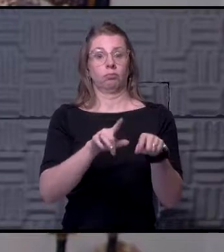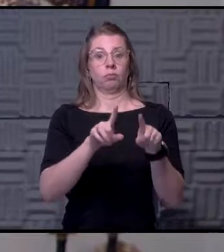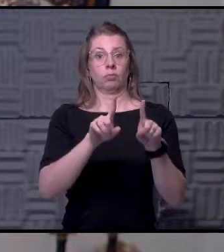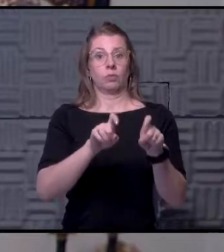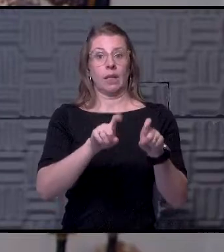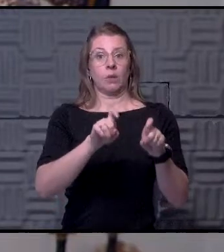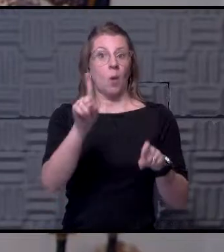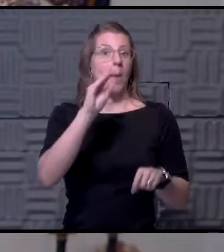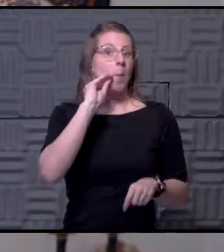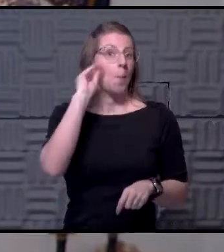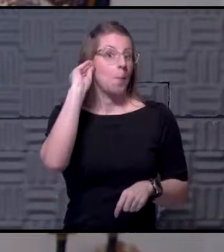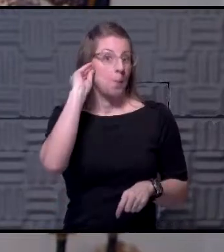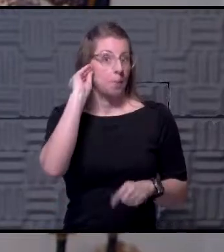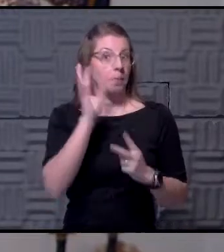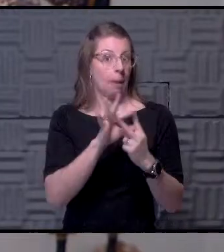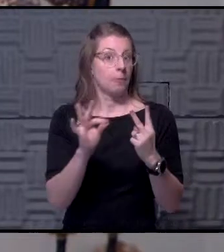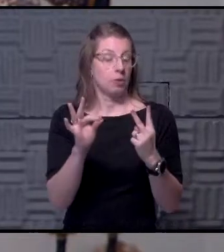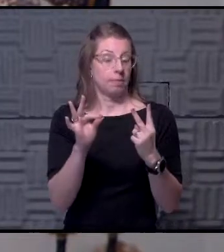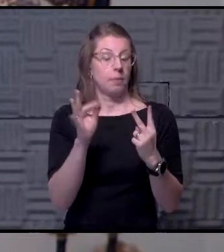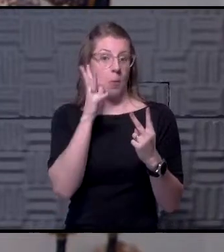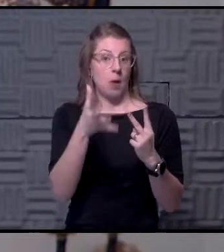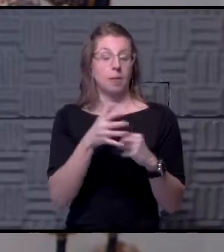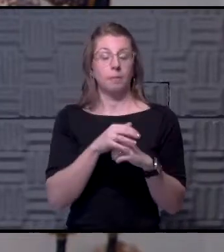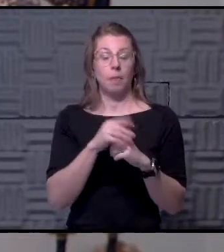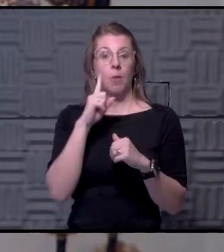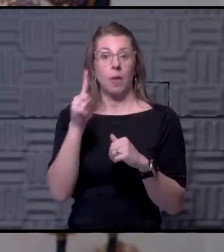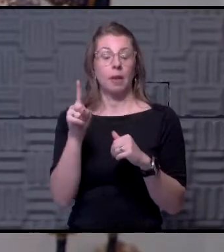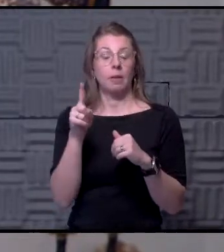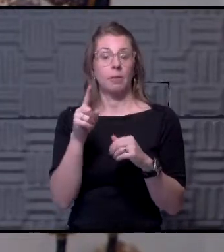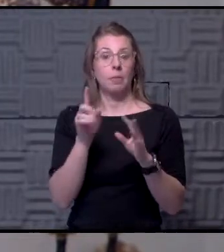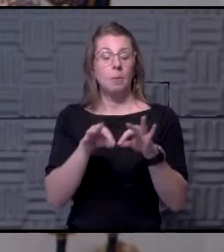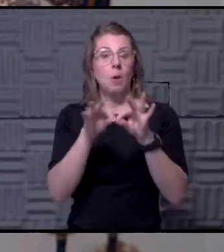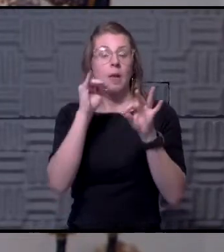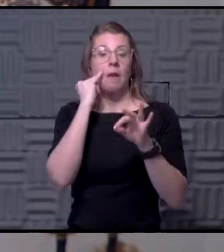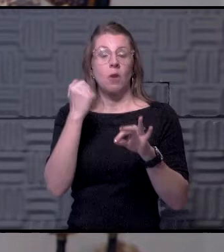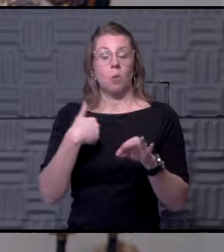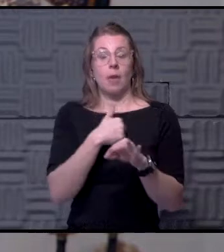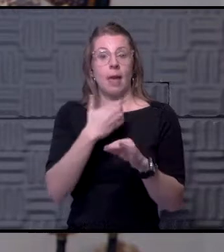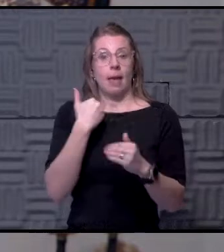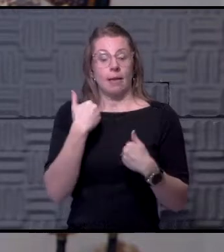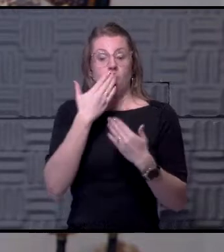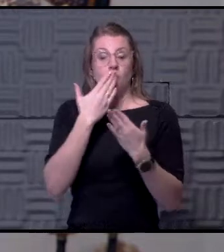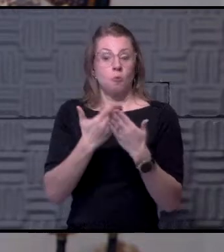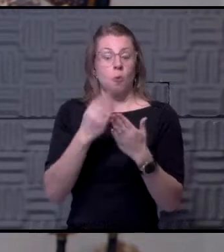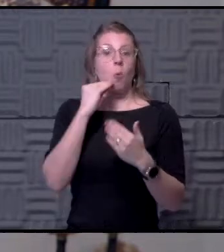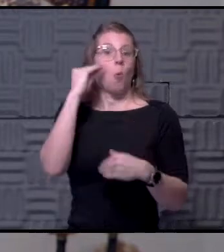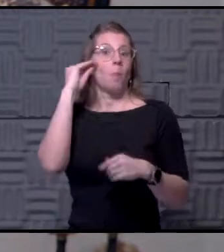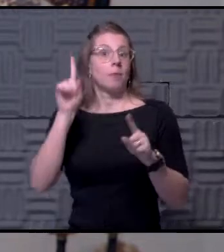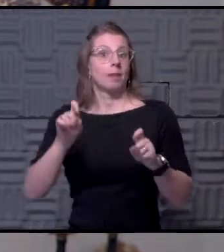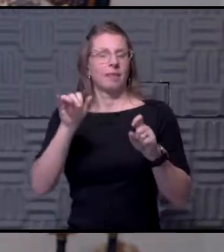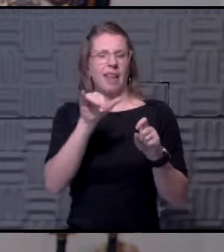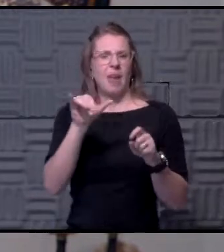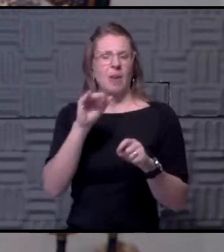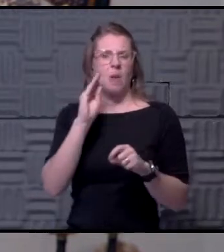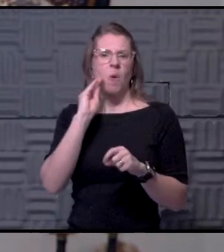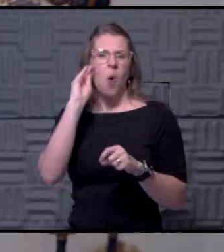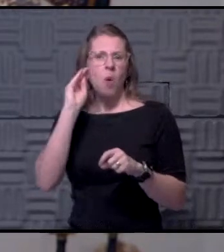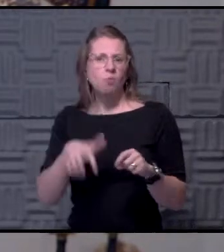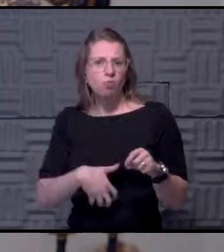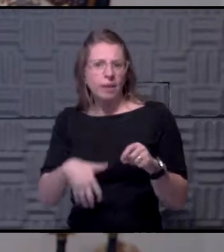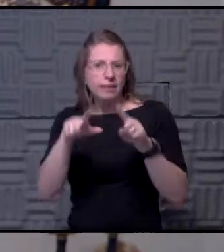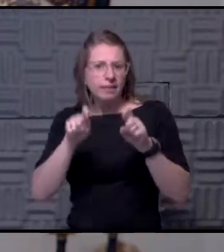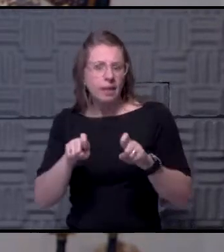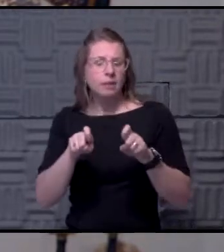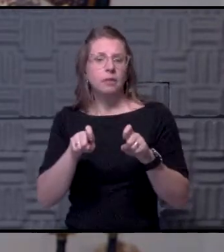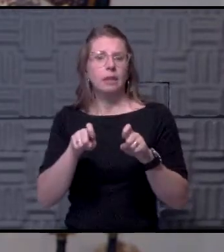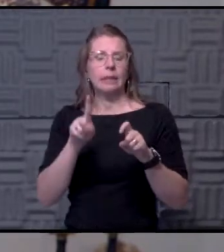think a big incremental step would be if we had a good home test, much like you have a home pregnancy test, to have a